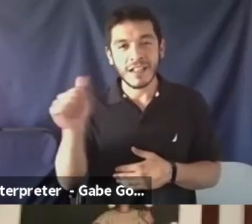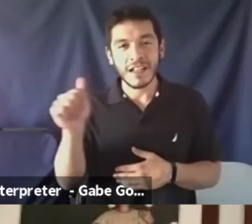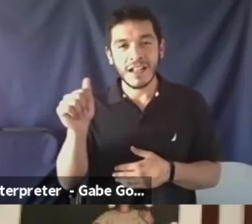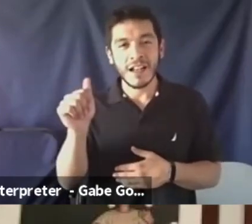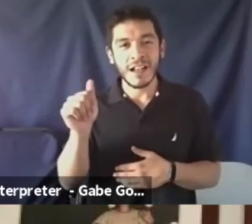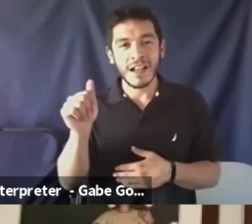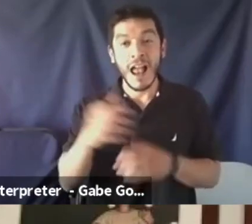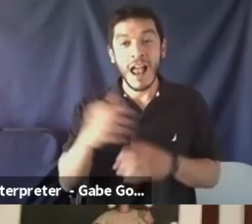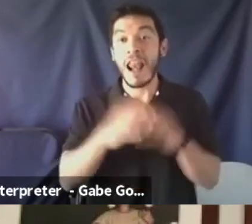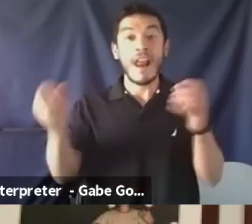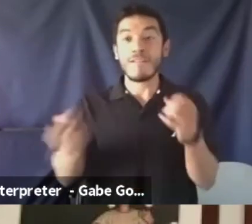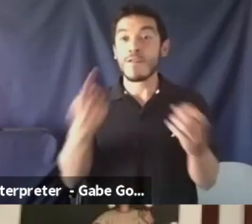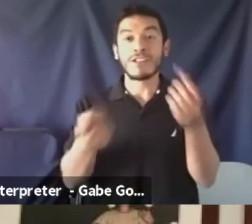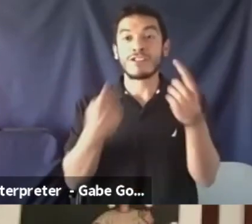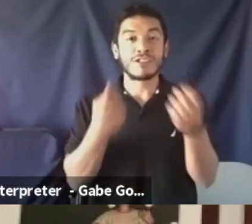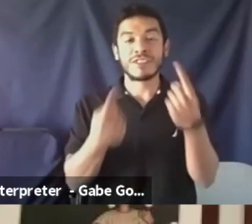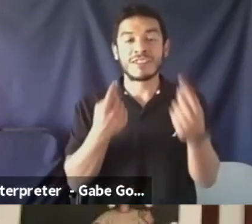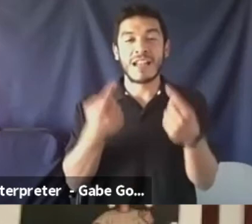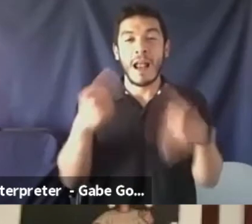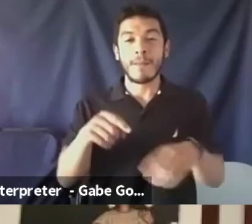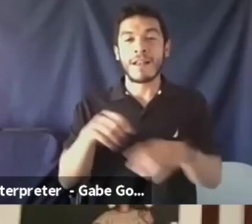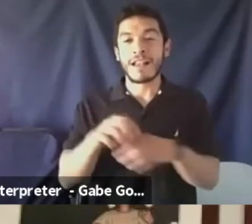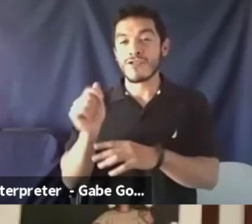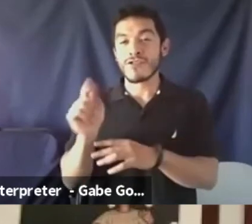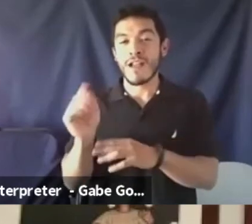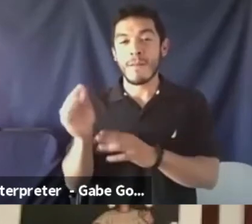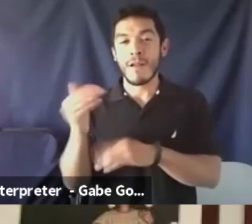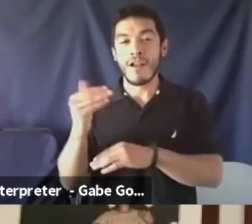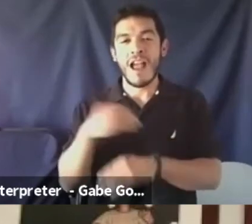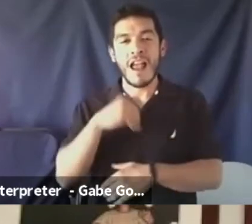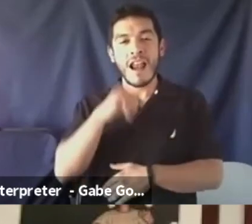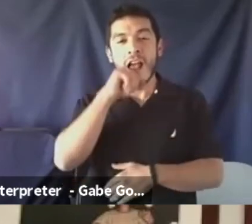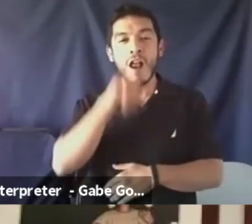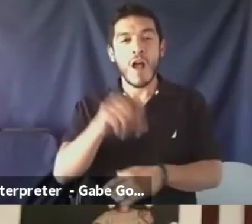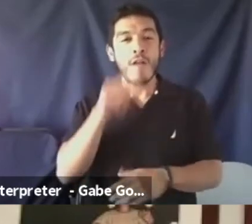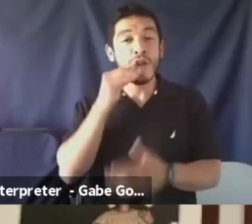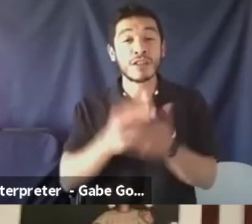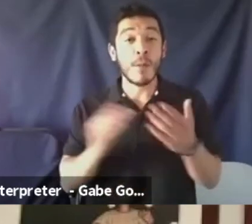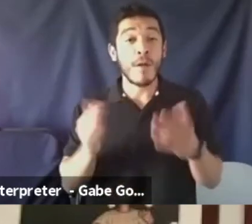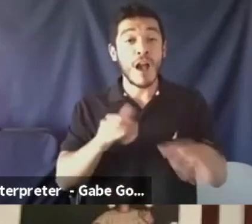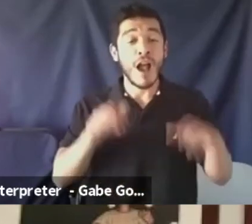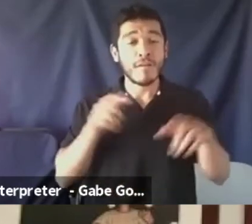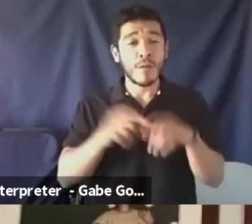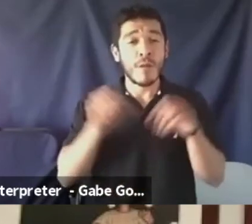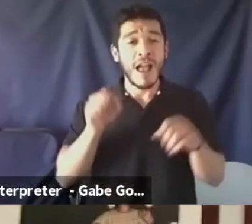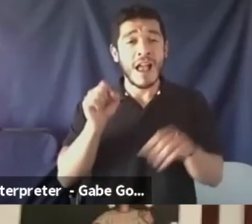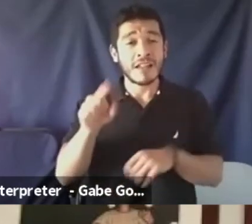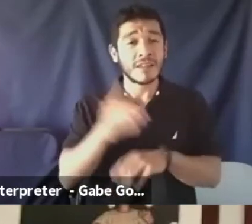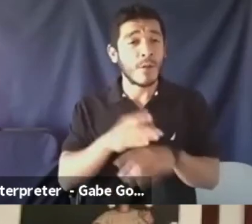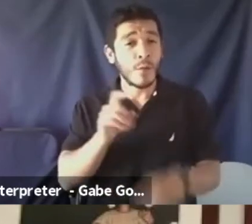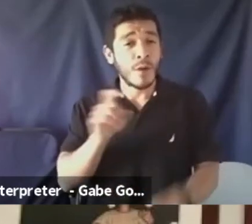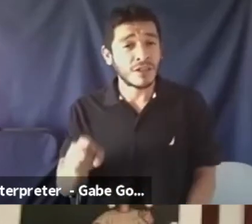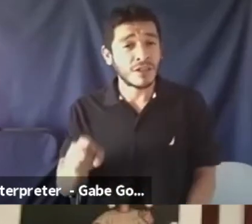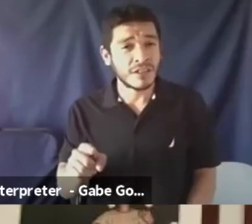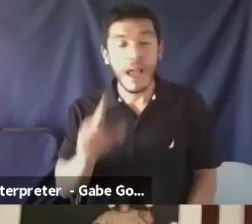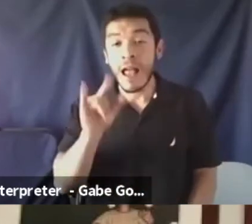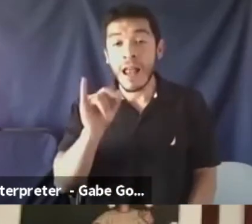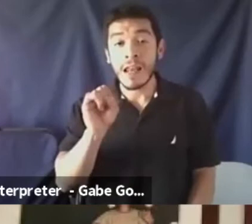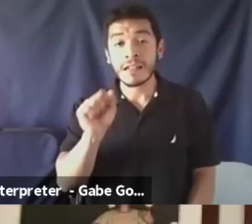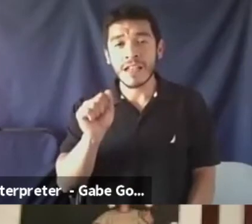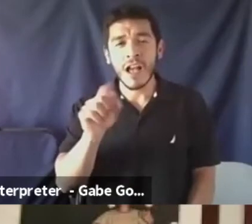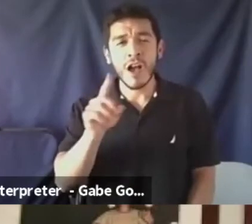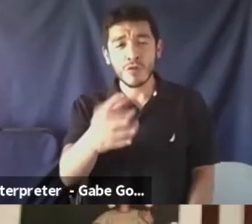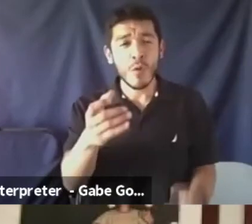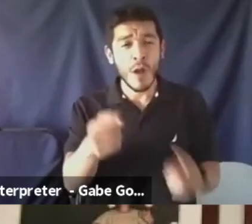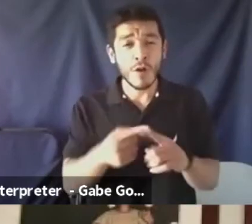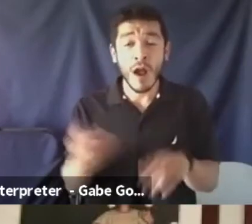of questions, and I would love for some of our audience to be able to ask some questions. Lisa, do you want to come